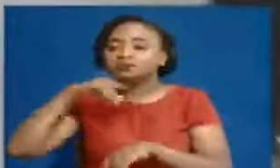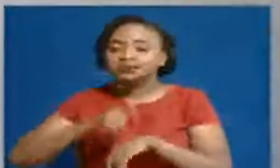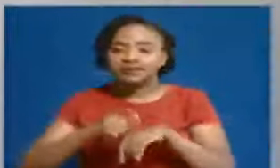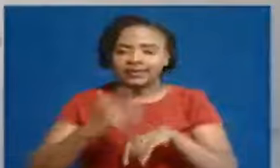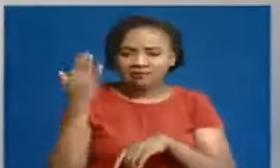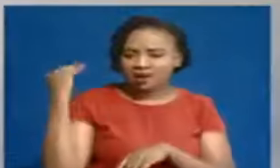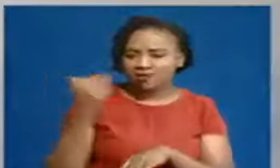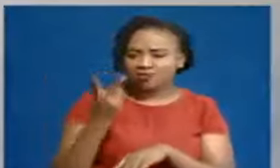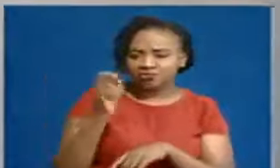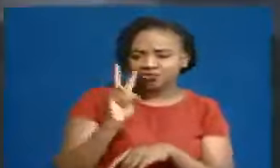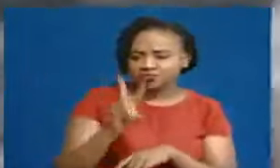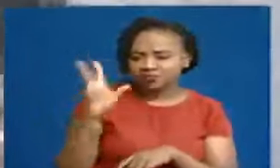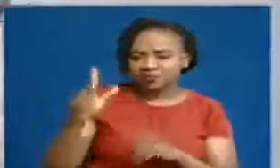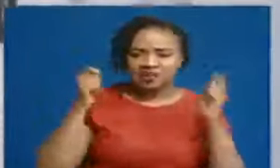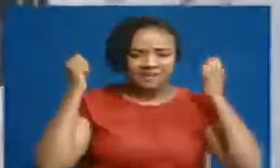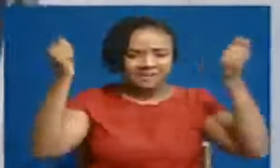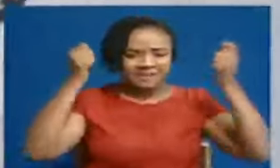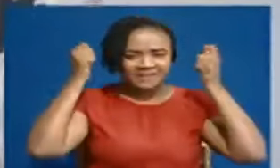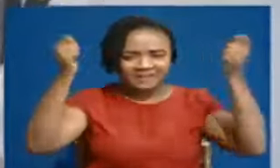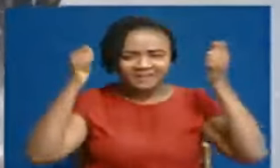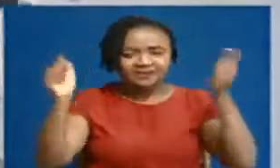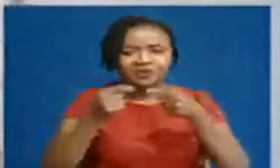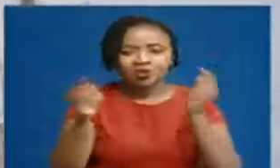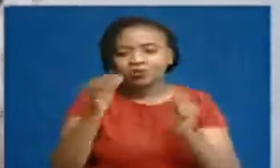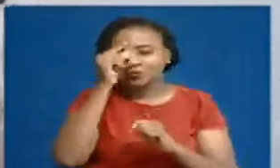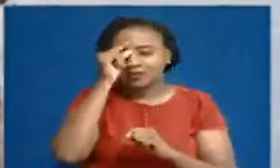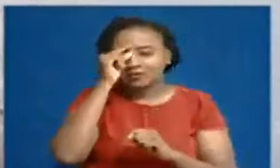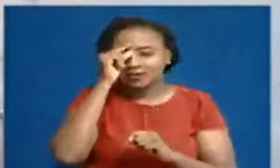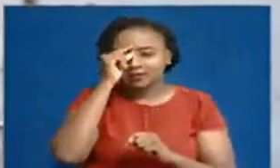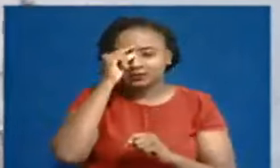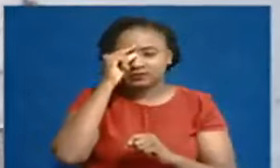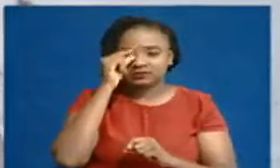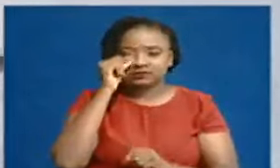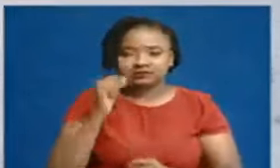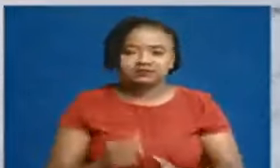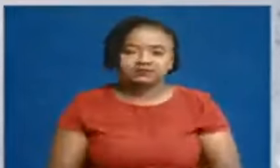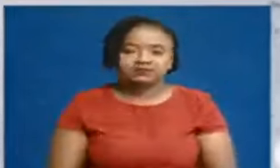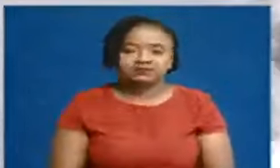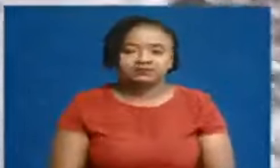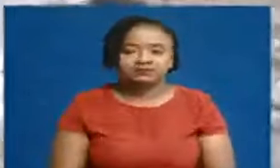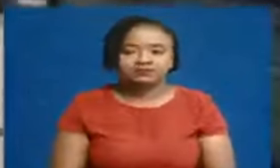back in 2023. Gatete Njoroge, Citizen TV.